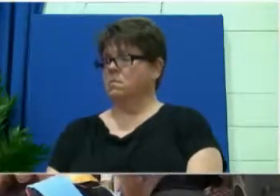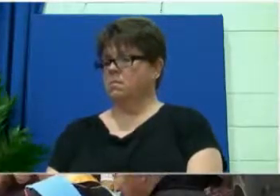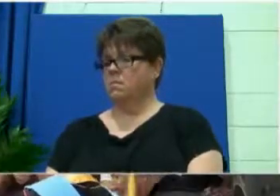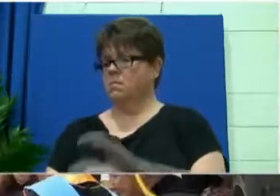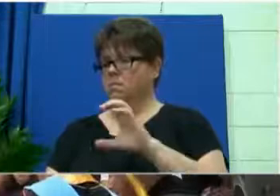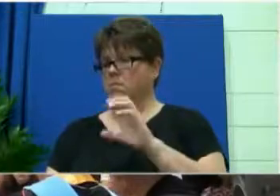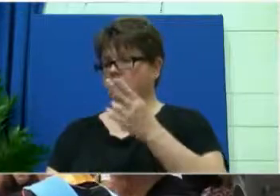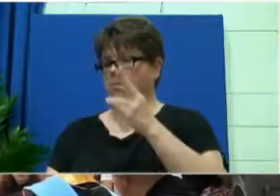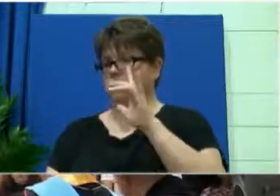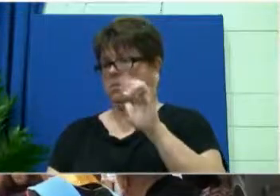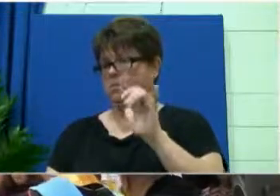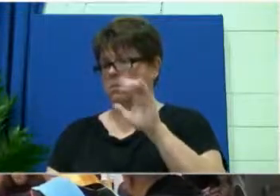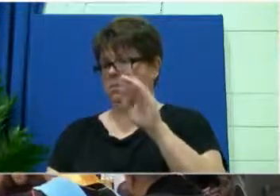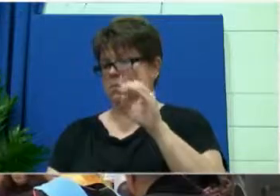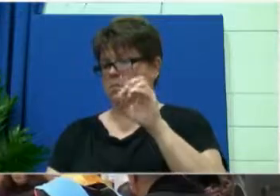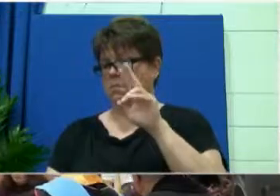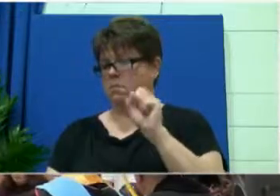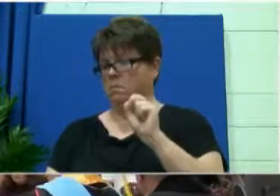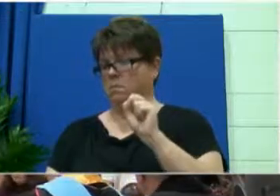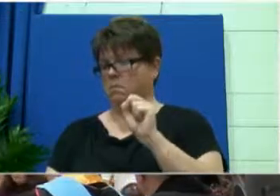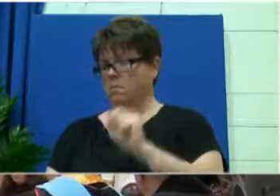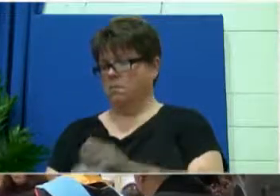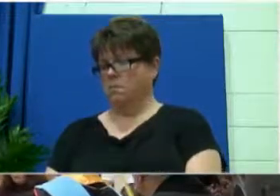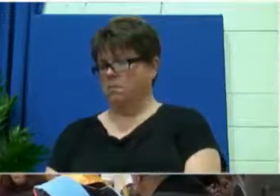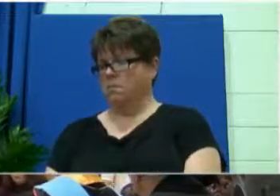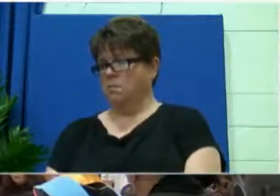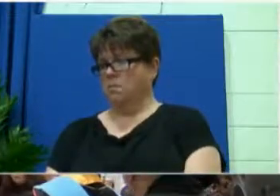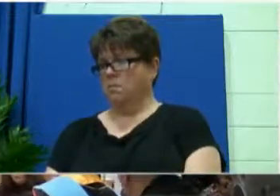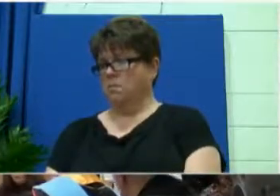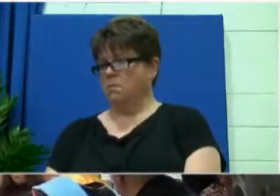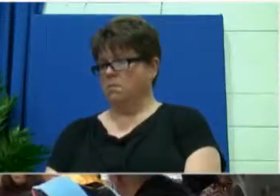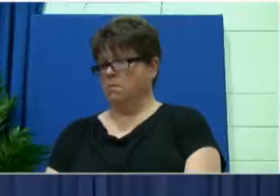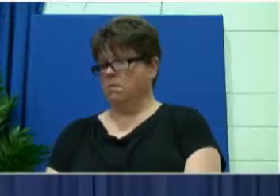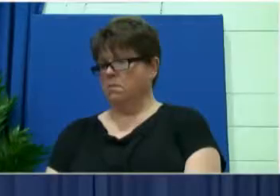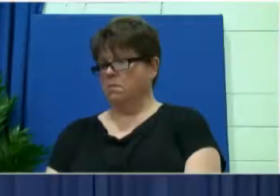you. Cheryl Edberg, Certificate in Medical Office.